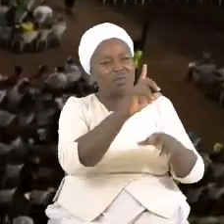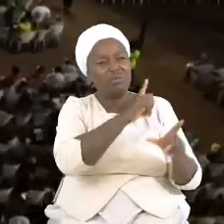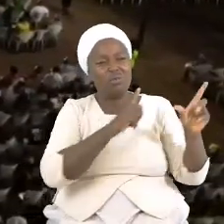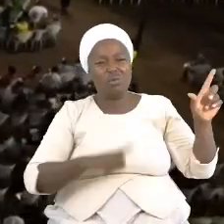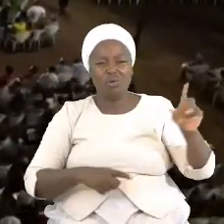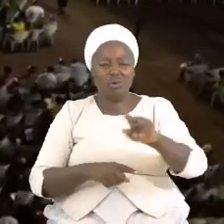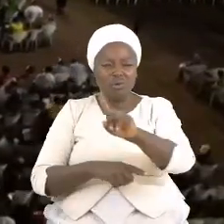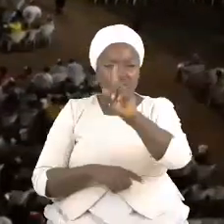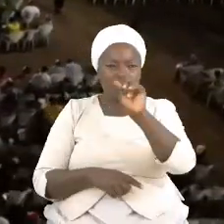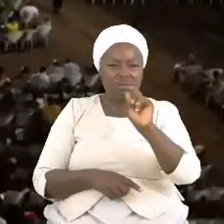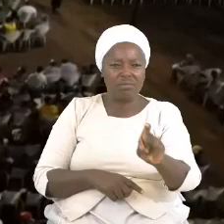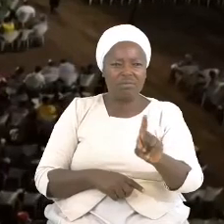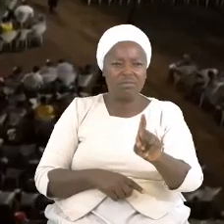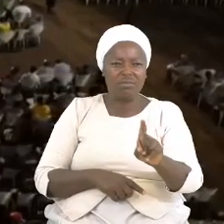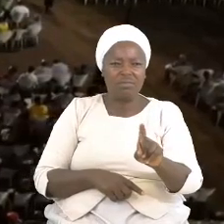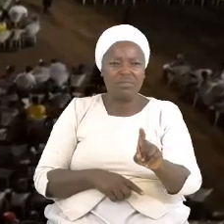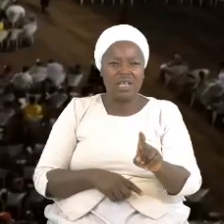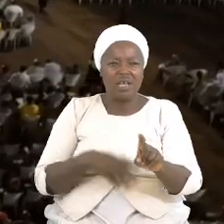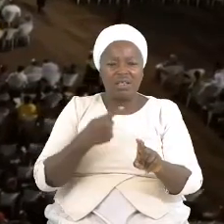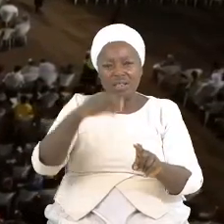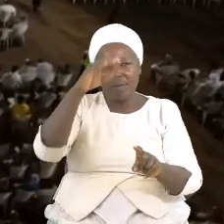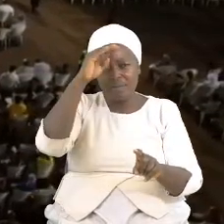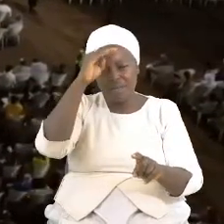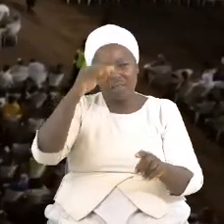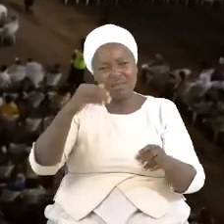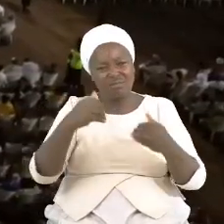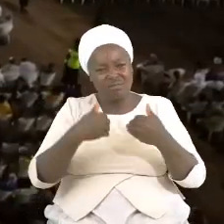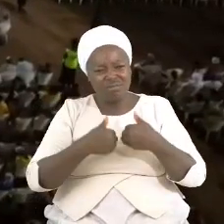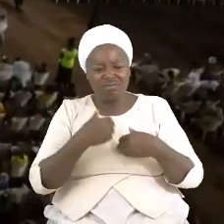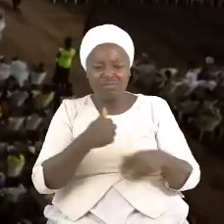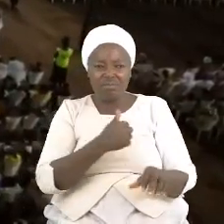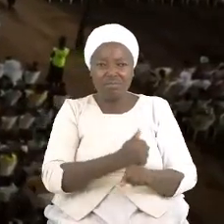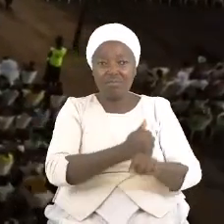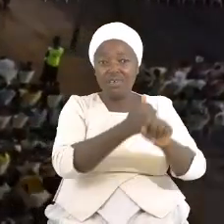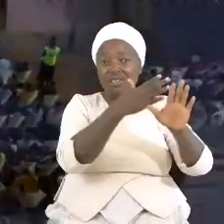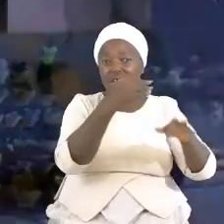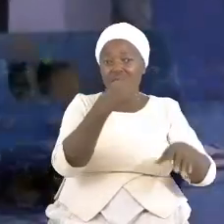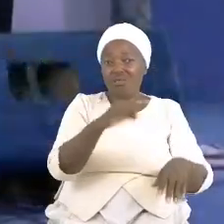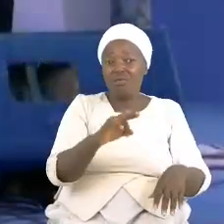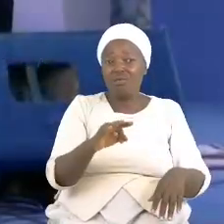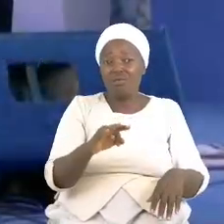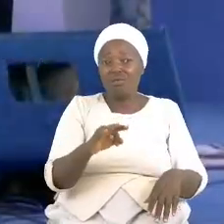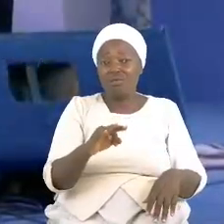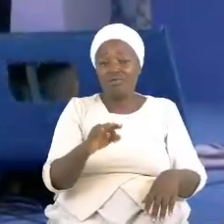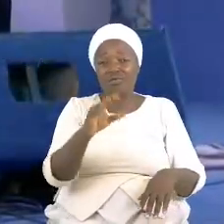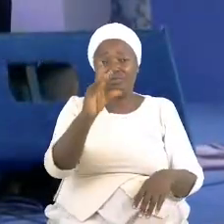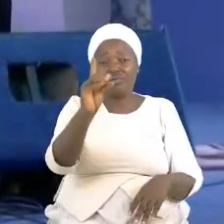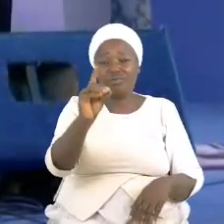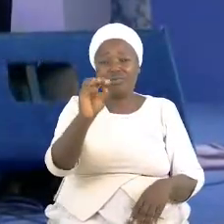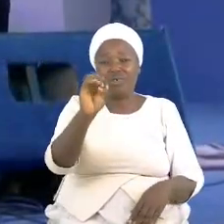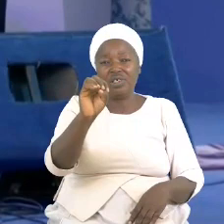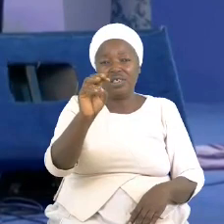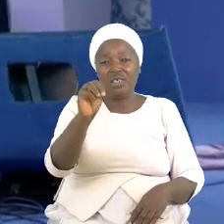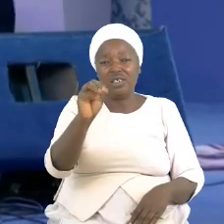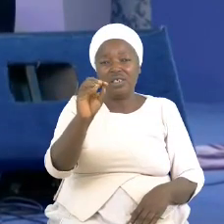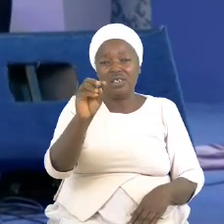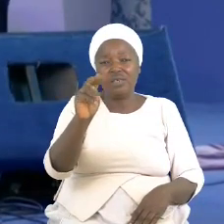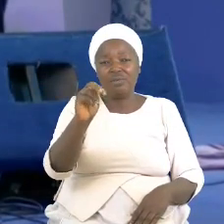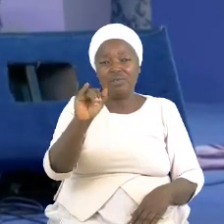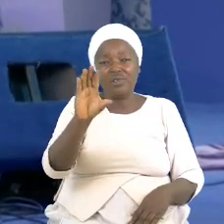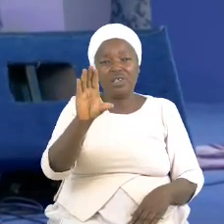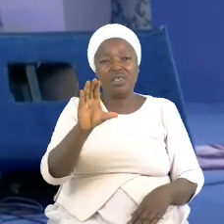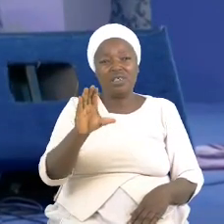The man had a mountain of demonic attack on the son. It's